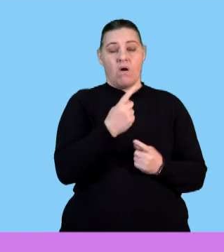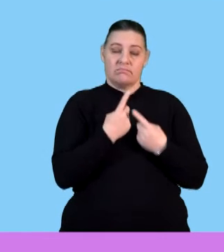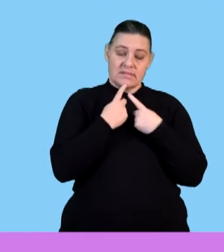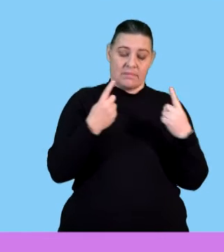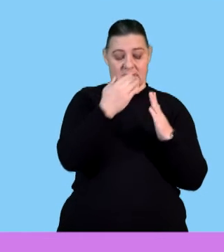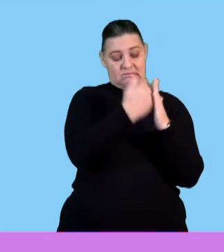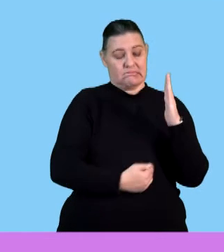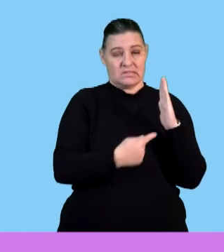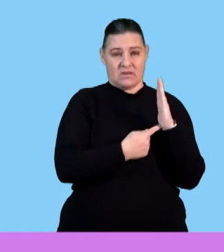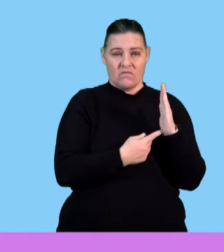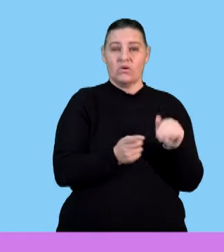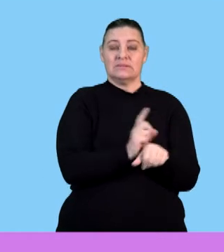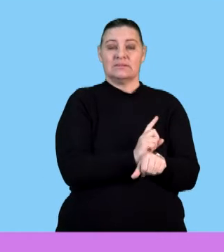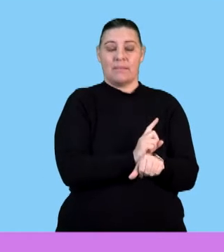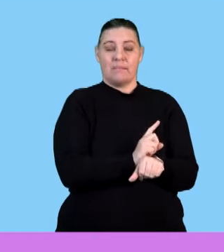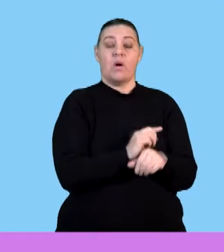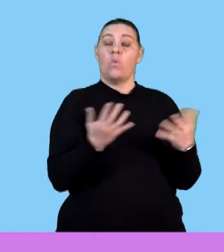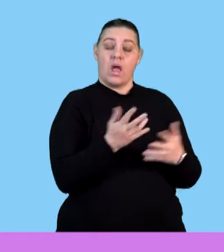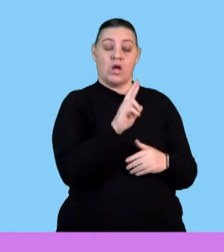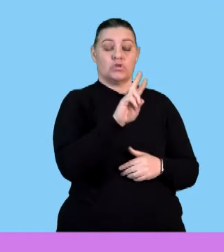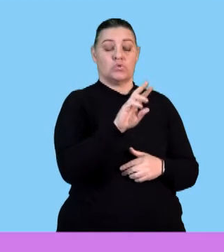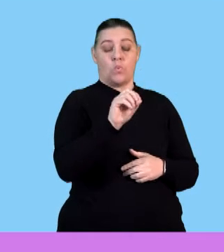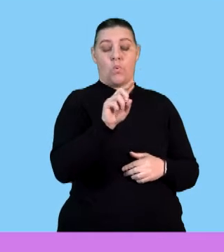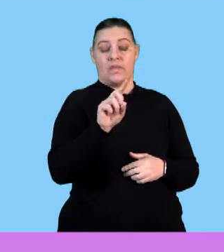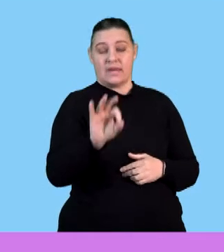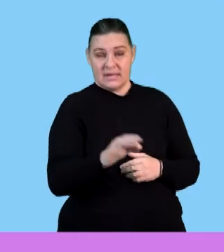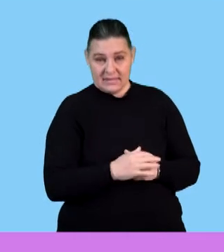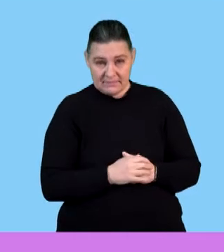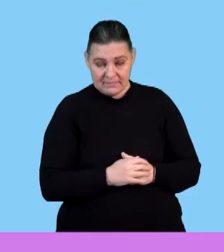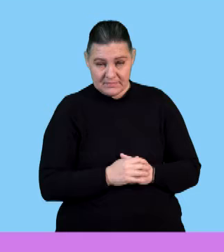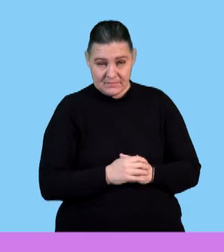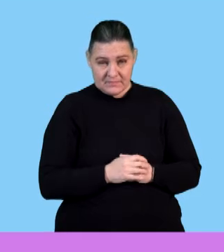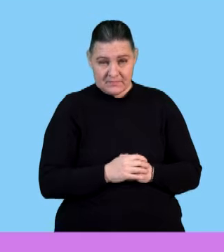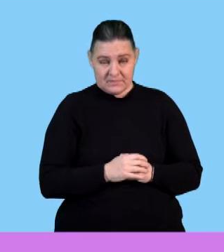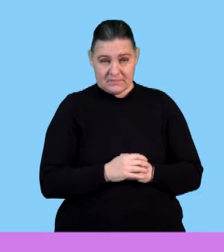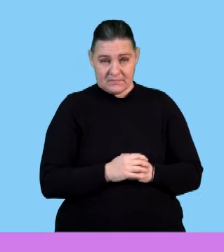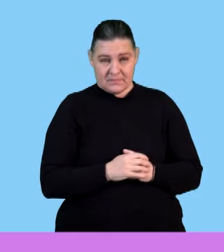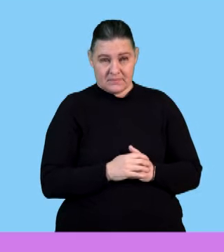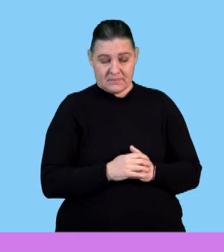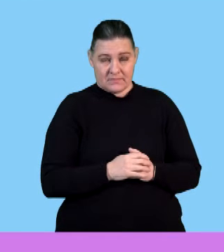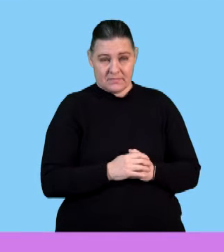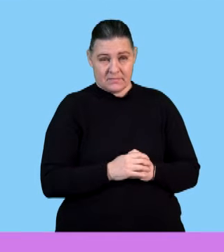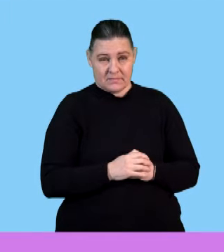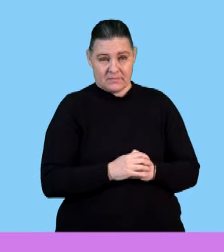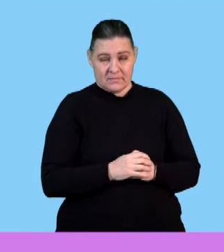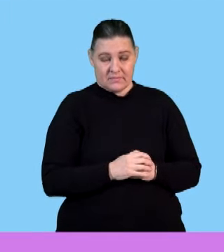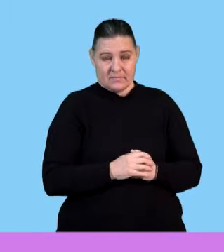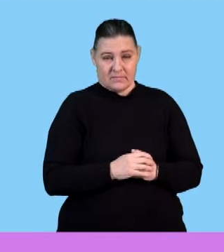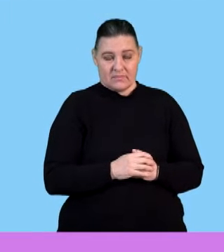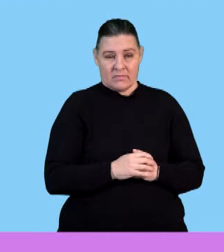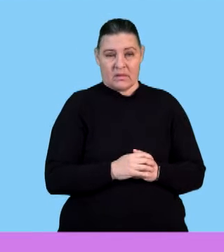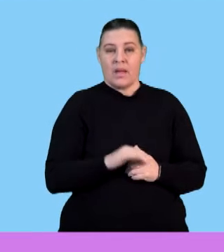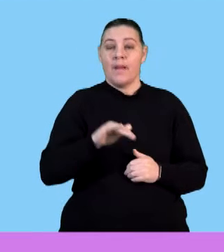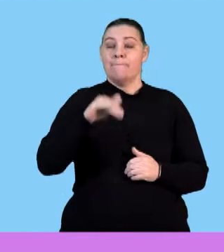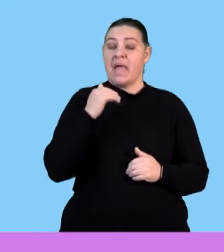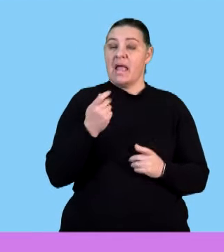bank statement for a certain period in 2013. There we go. Let's just highlight those two. So,